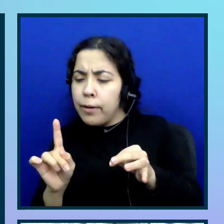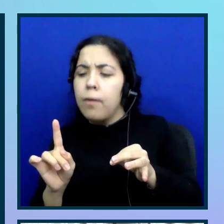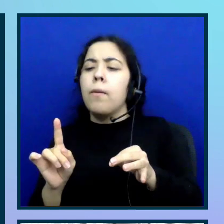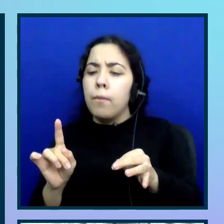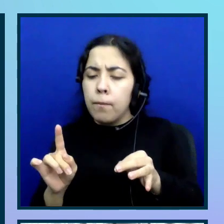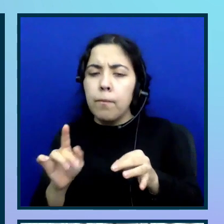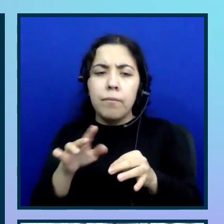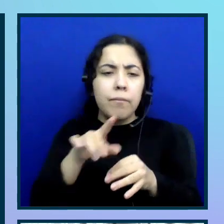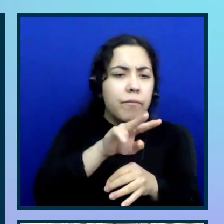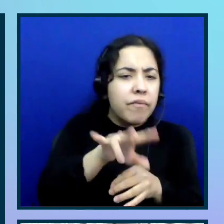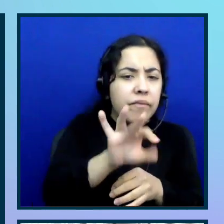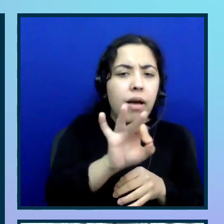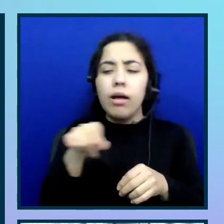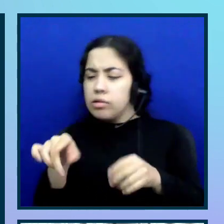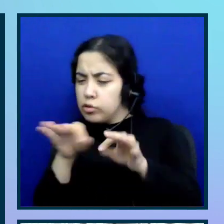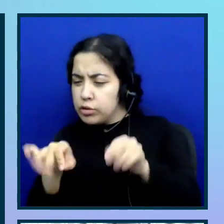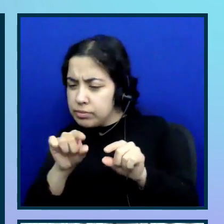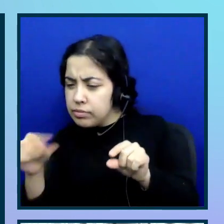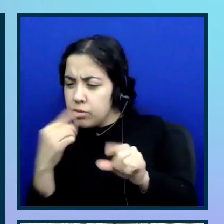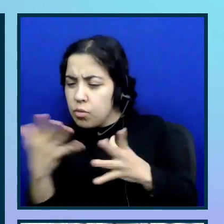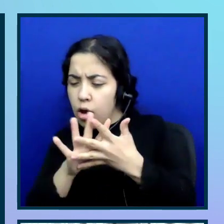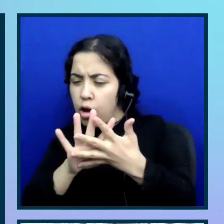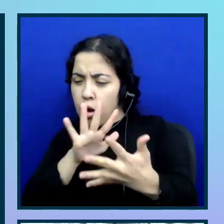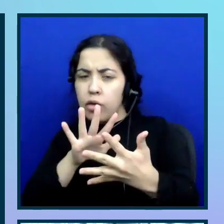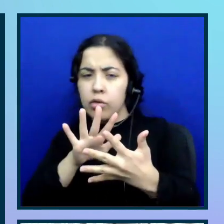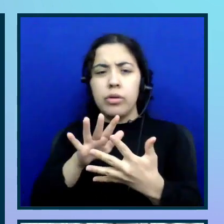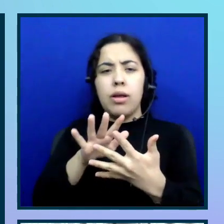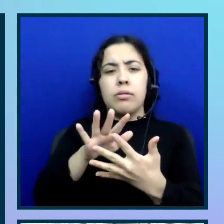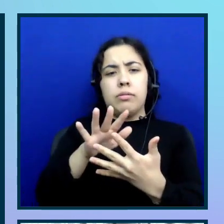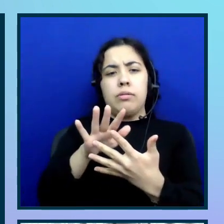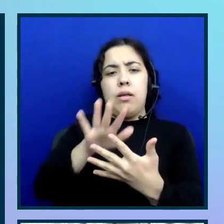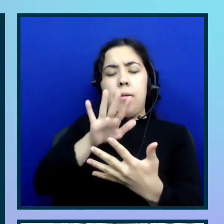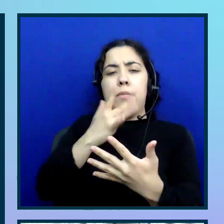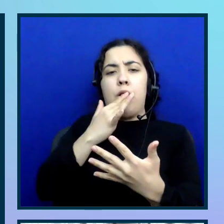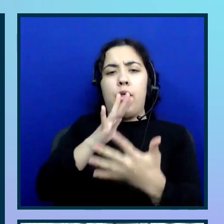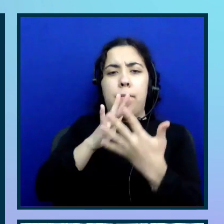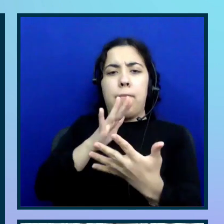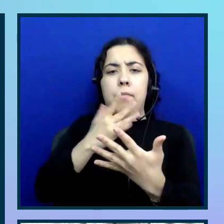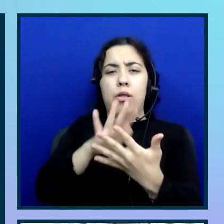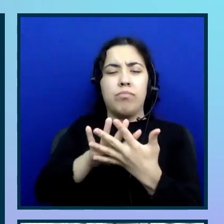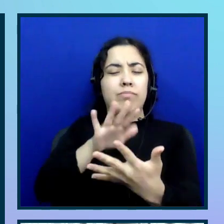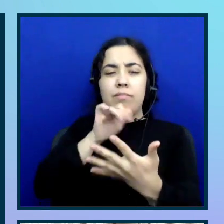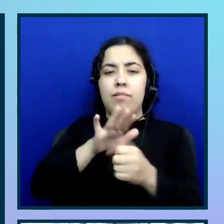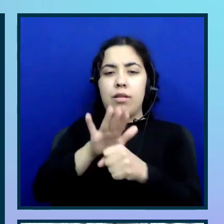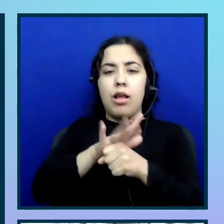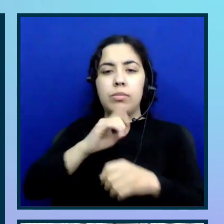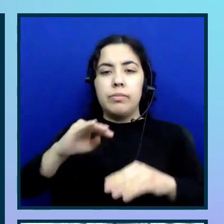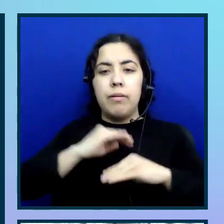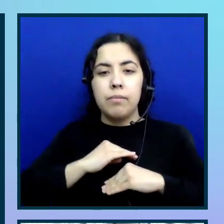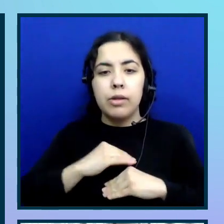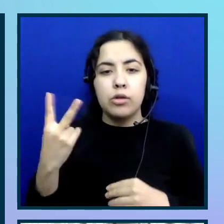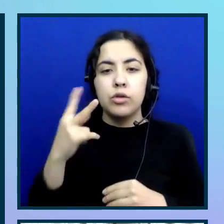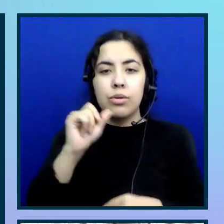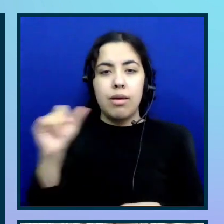description and see that this is telling us that the contrast between the foreground and background colors must meet WCAG 2AA contrast ratio